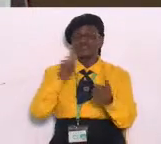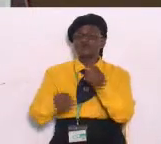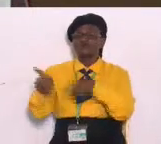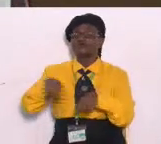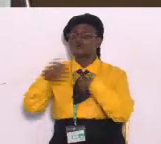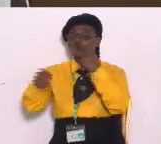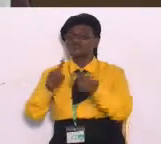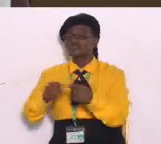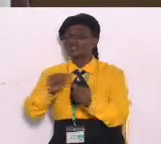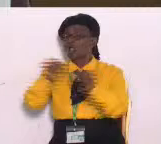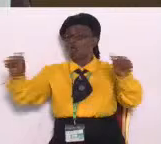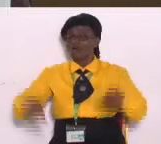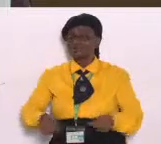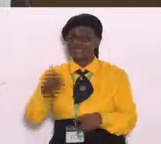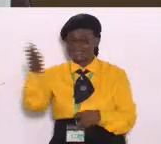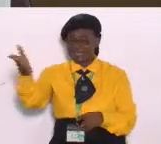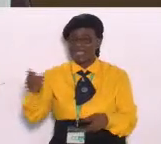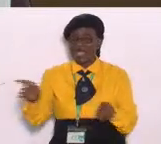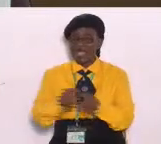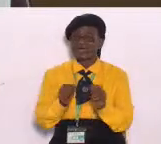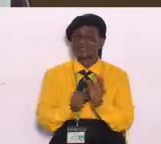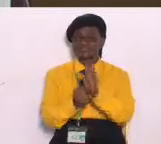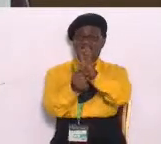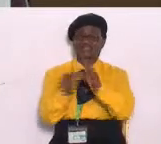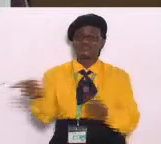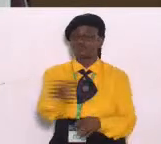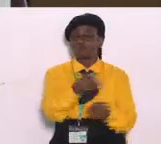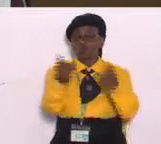sign that you want to surrender your life to Jesus.